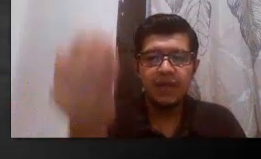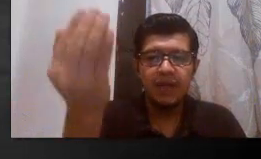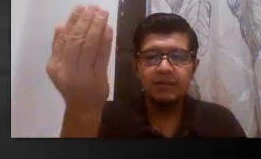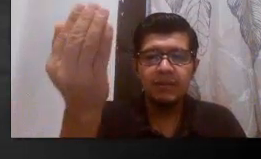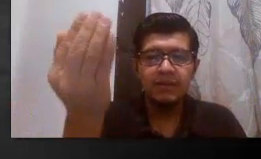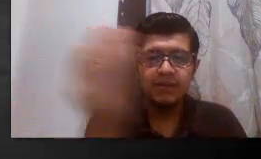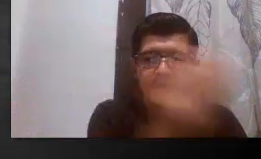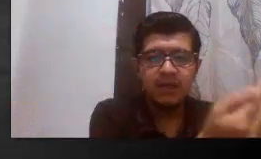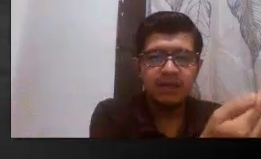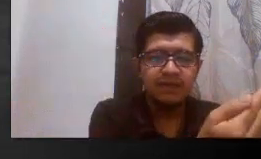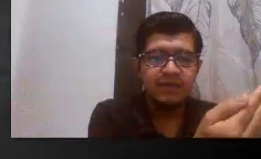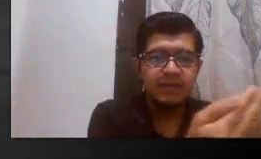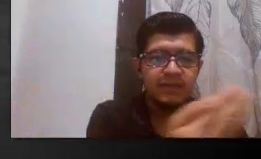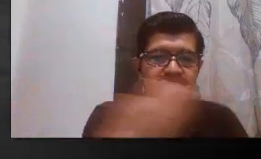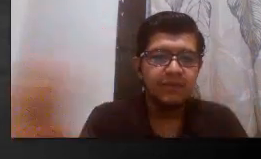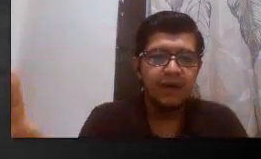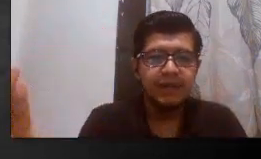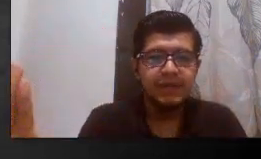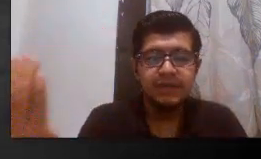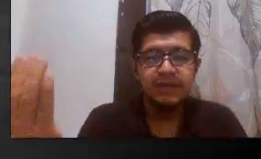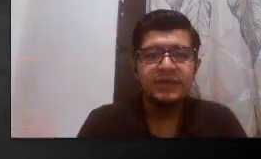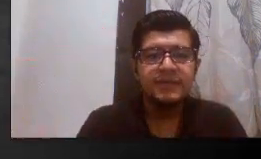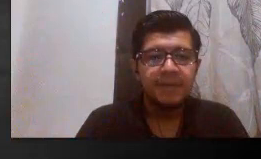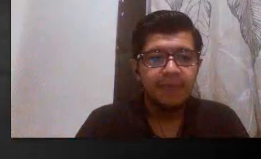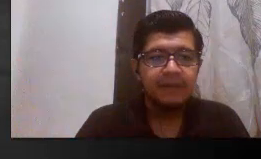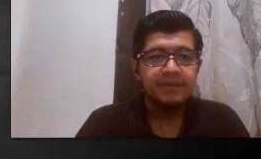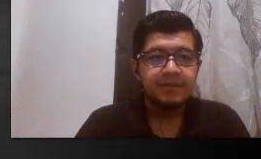down, up, left, right,